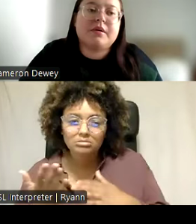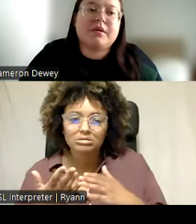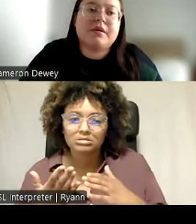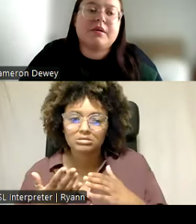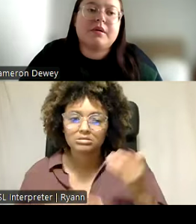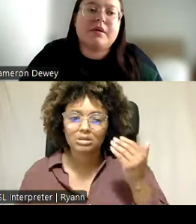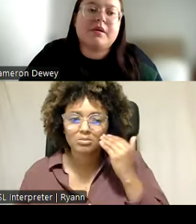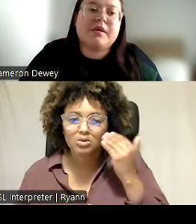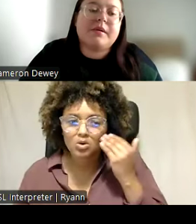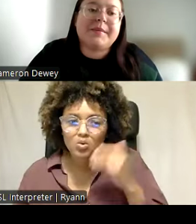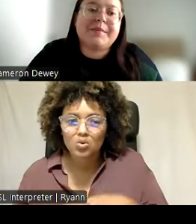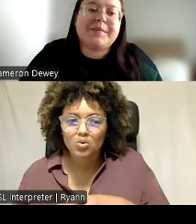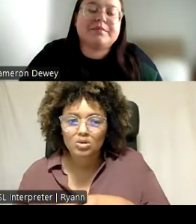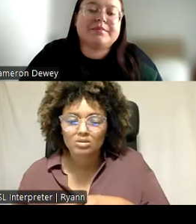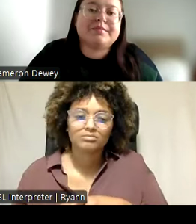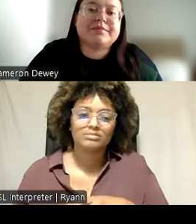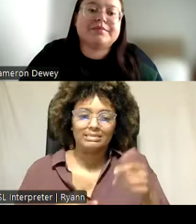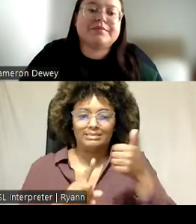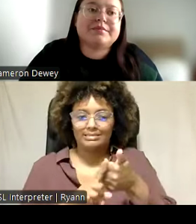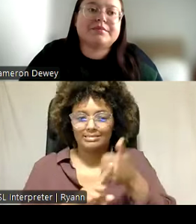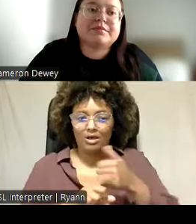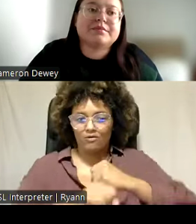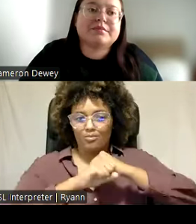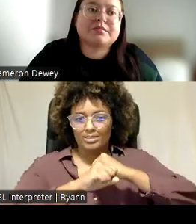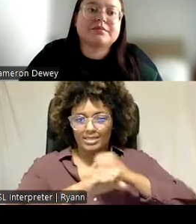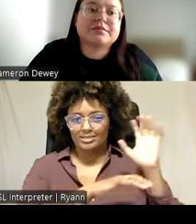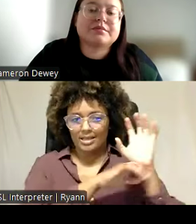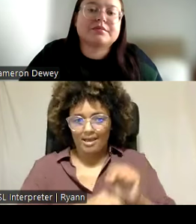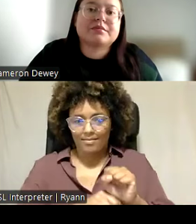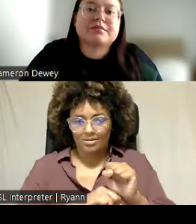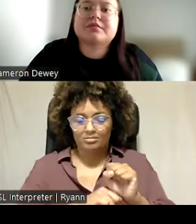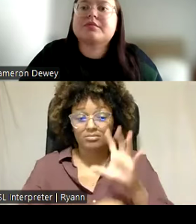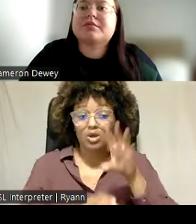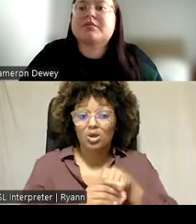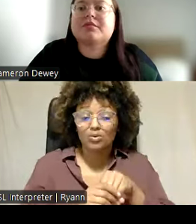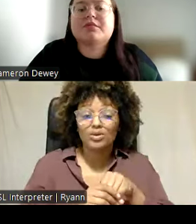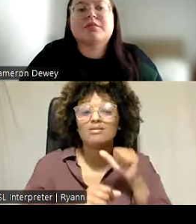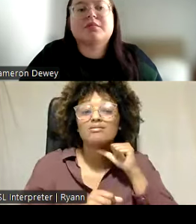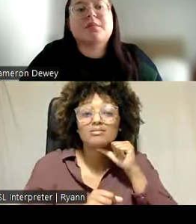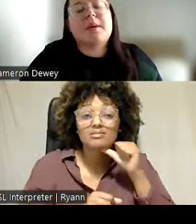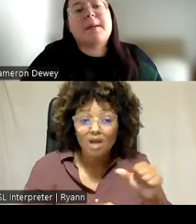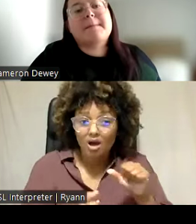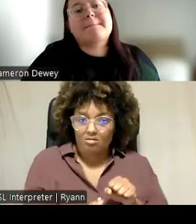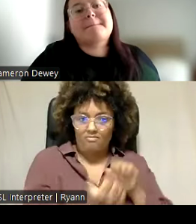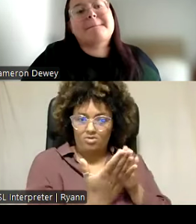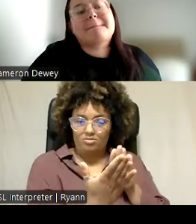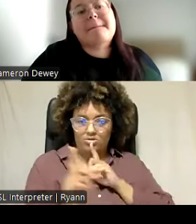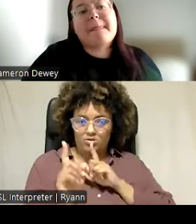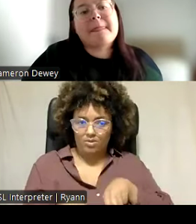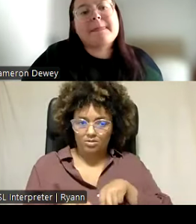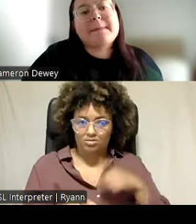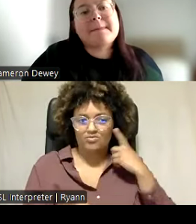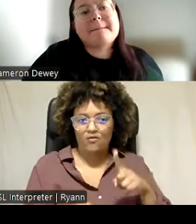self-protection habits. So these would include non-confrontational responses to unwanted